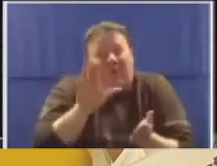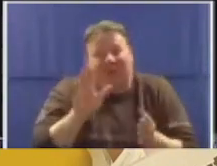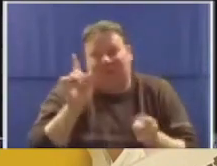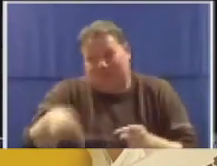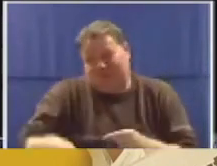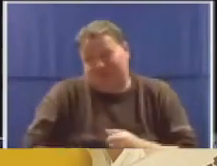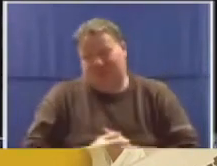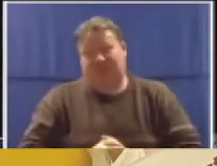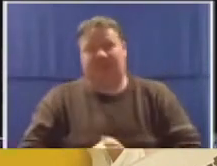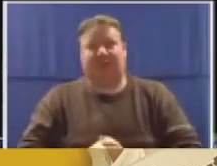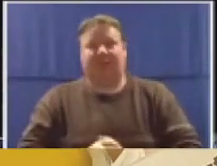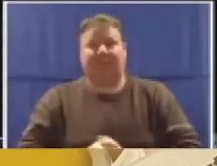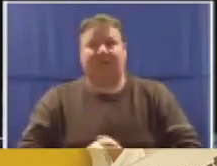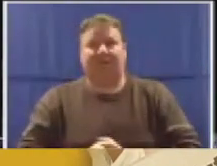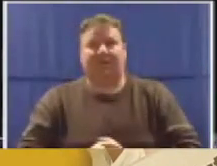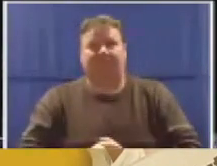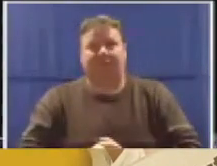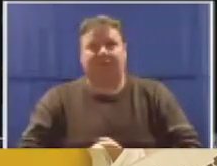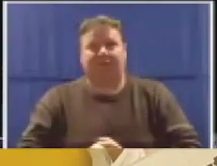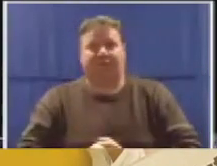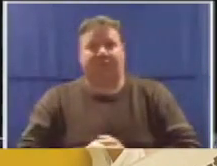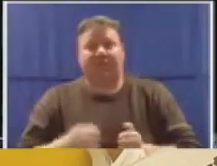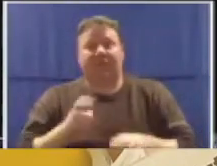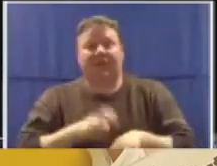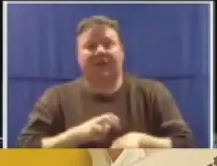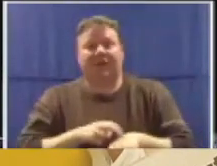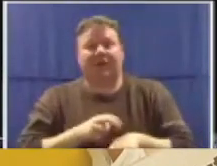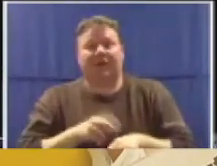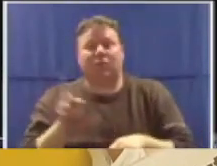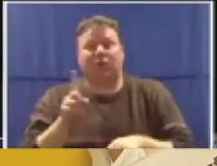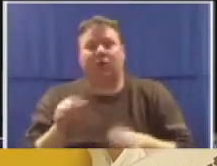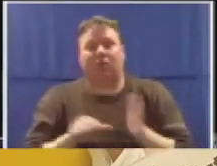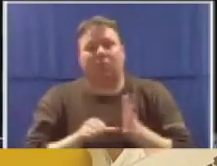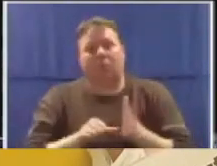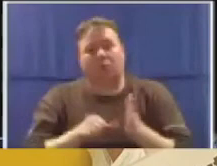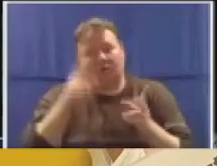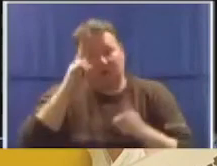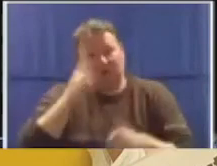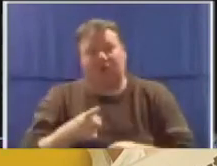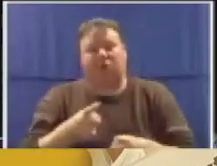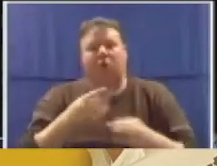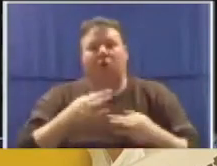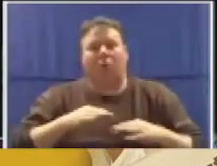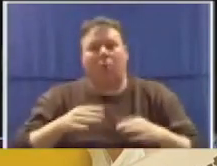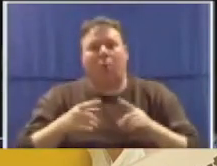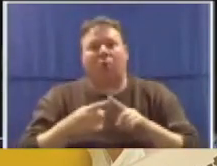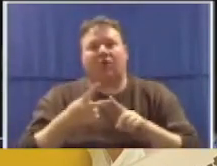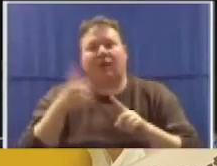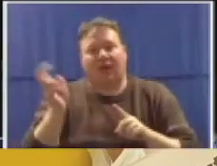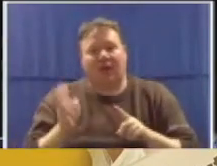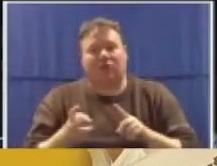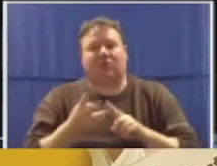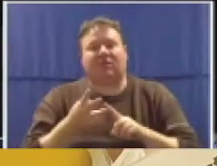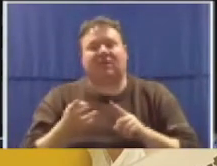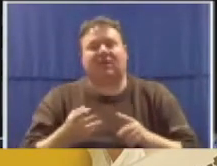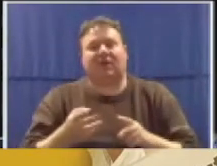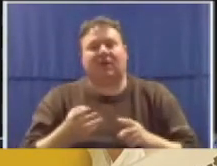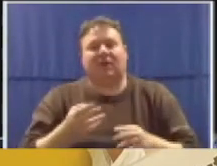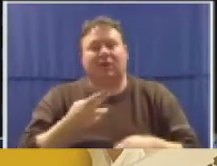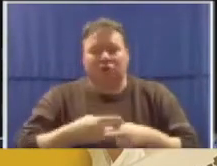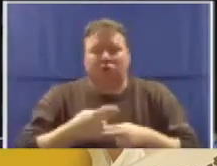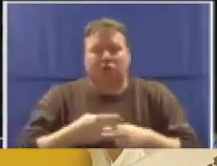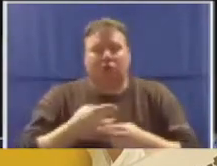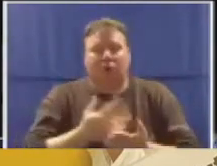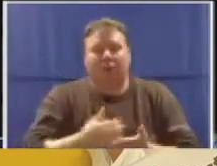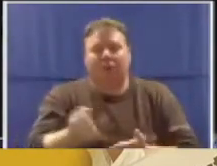What is needed is critical decisions to secure the supply of water, electricity, and sanitation to communities.